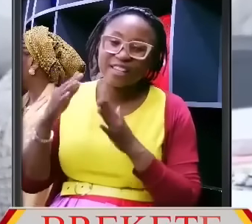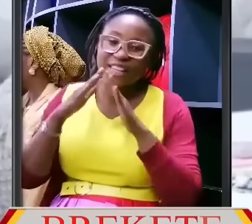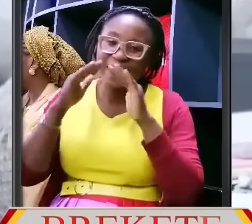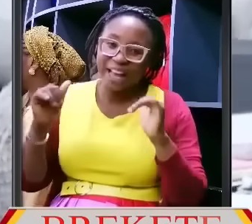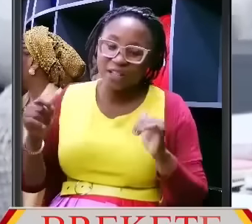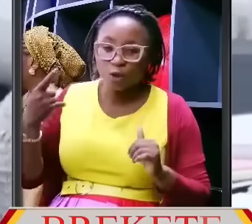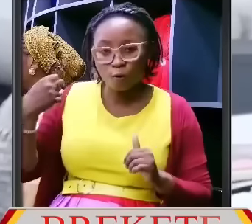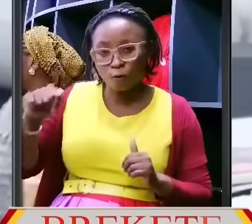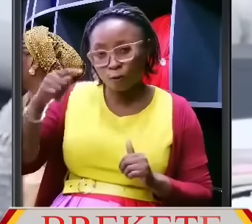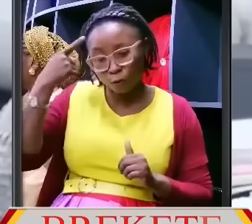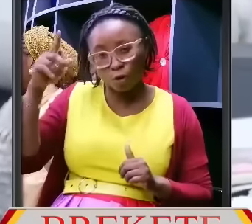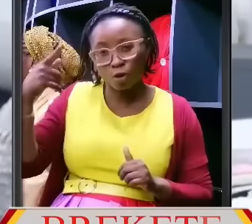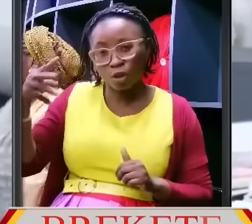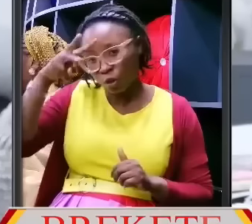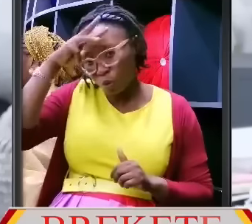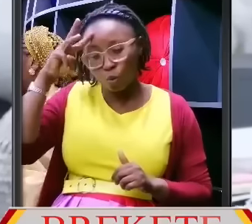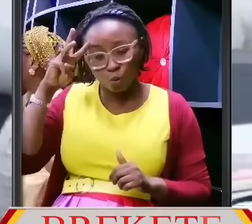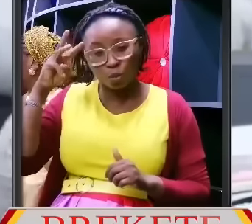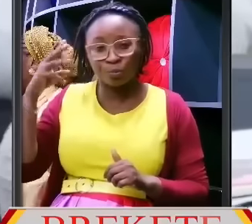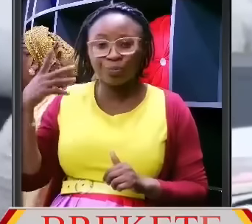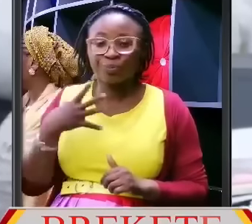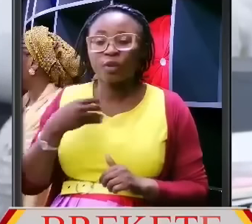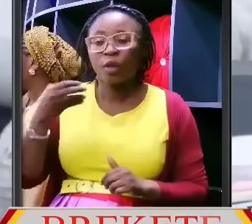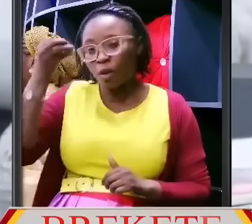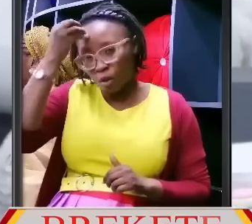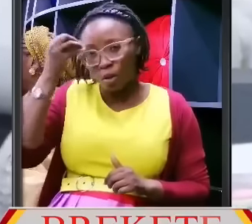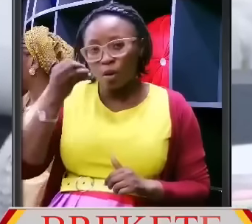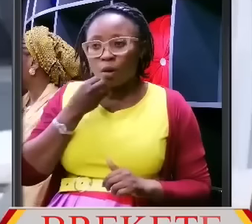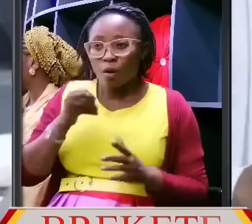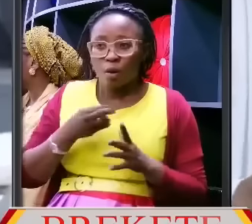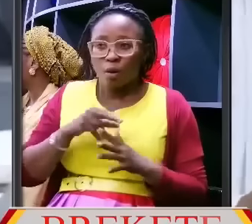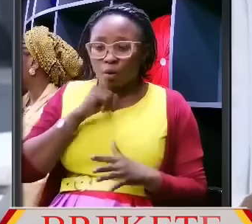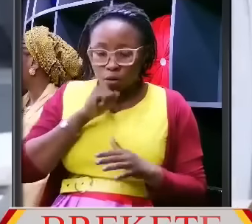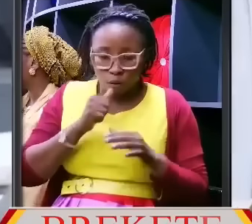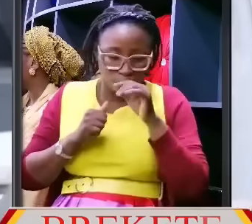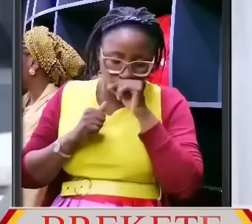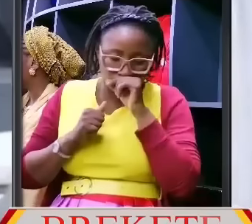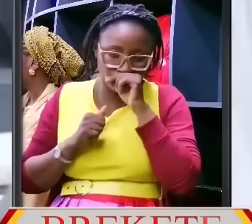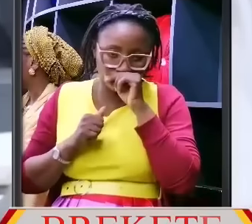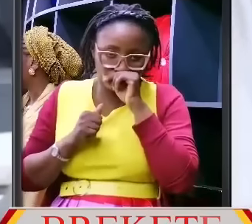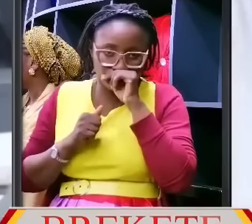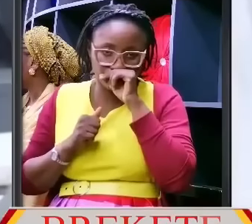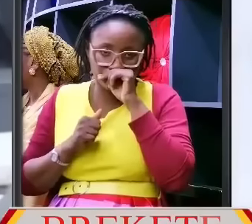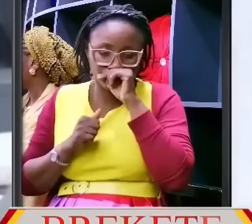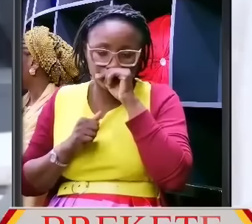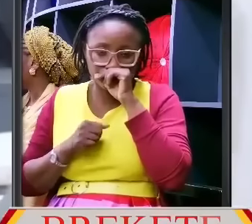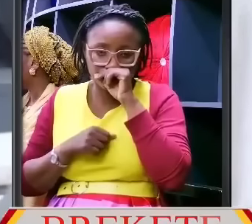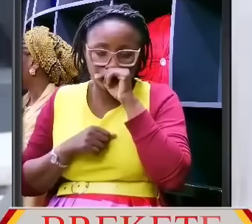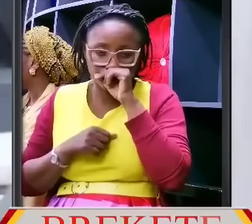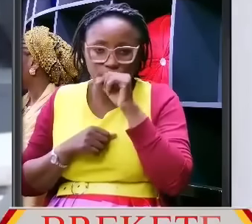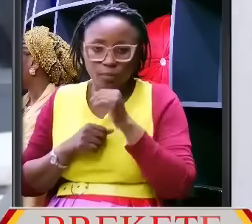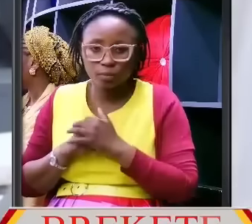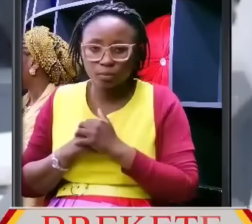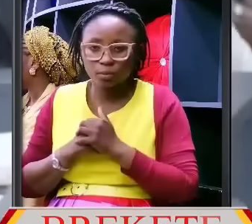for the widow and the orphan, and the orphans I be you no go leave. Now wait till I ask him.